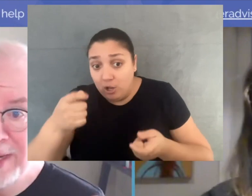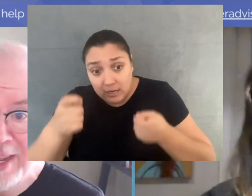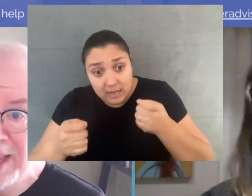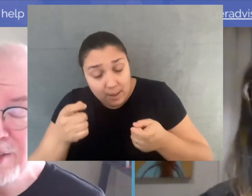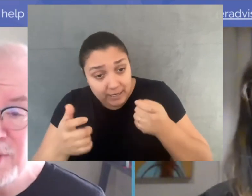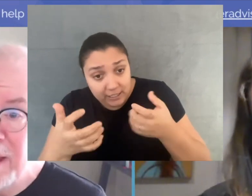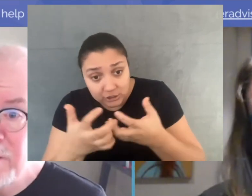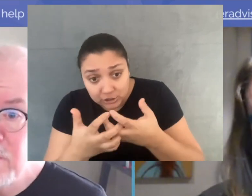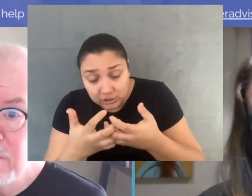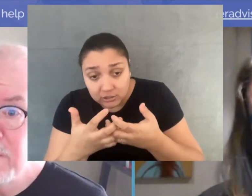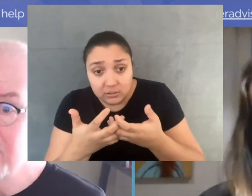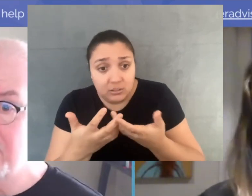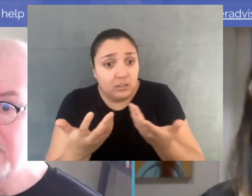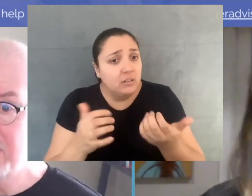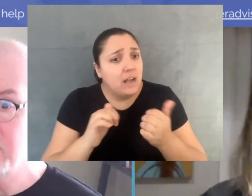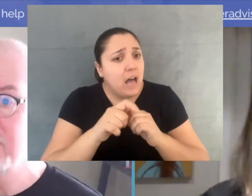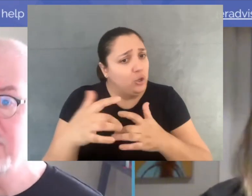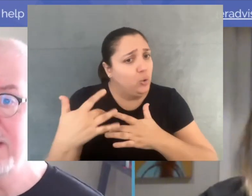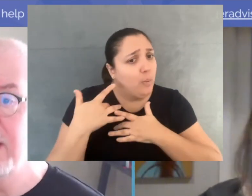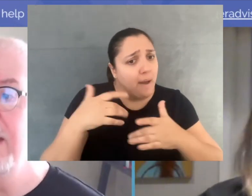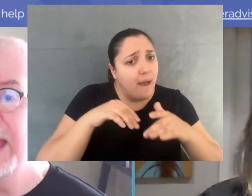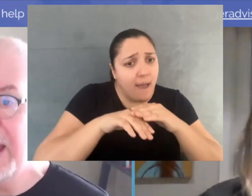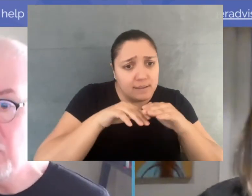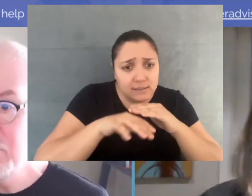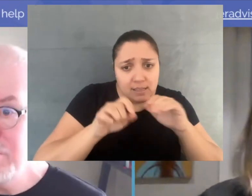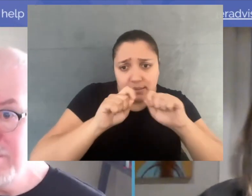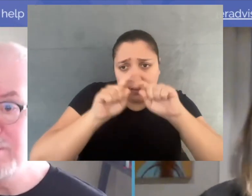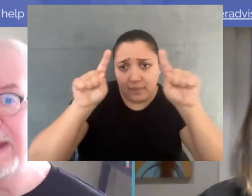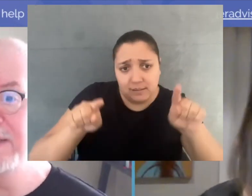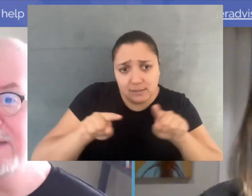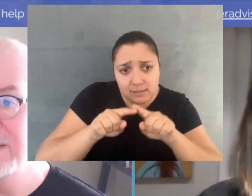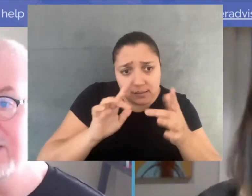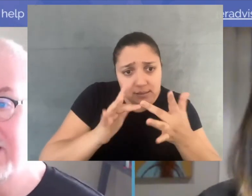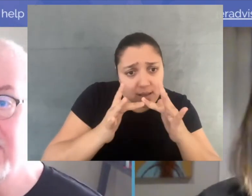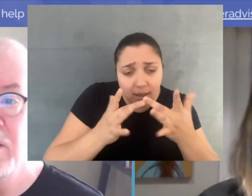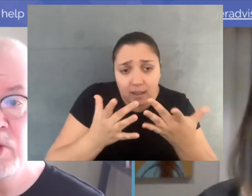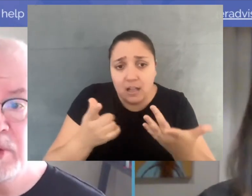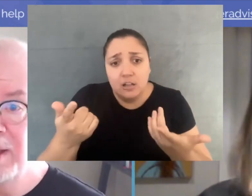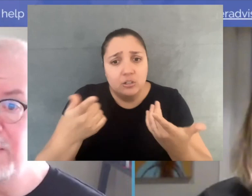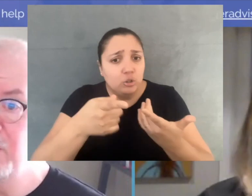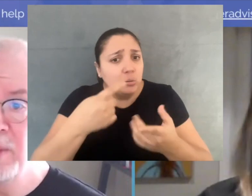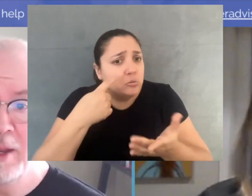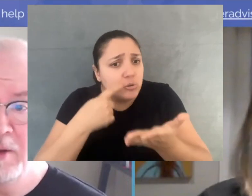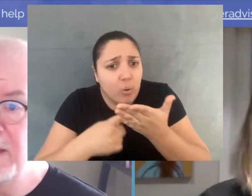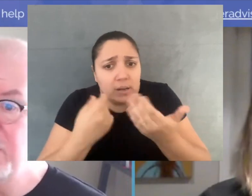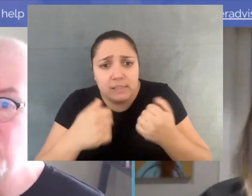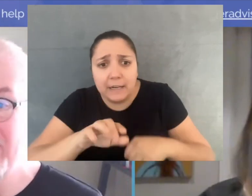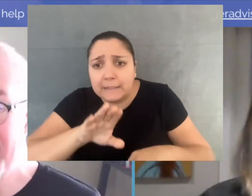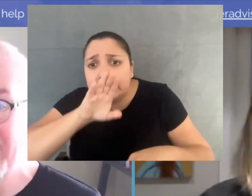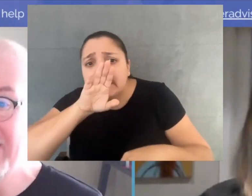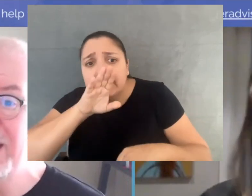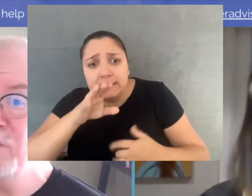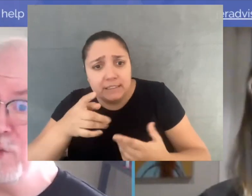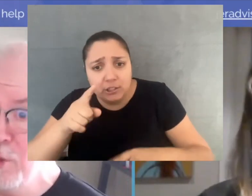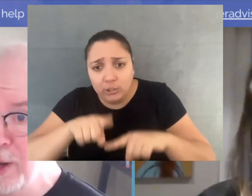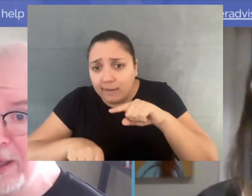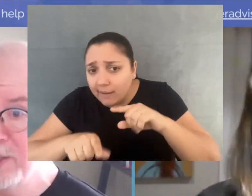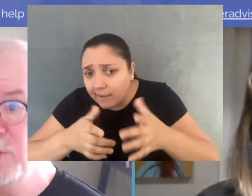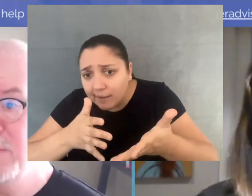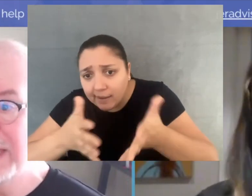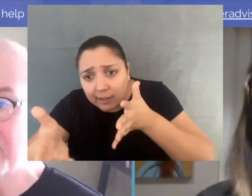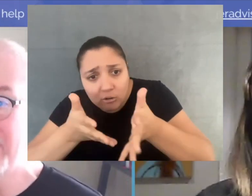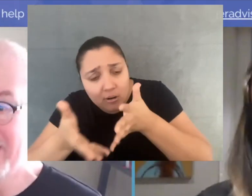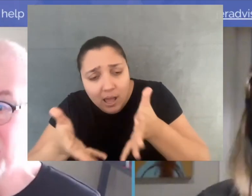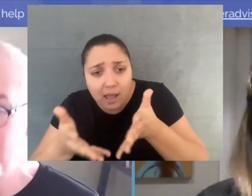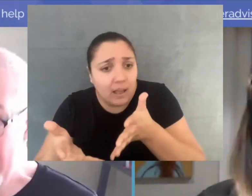you need any kinds of other accommodations? Like, how do you access the site? Have you run into any kind of roadblocks